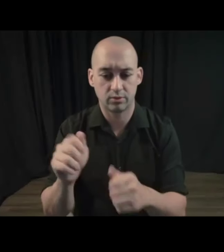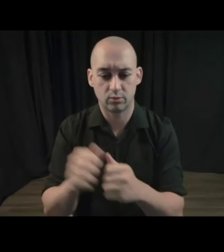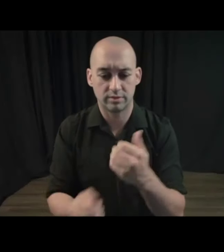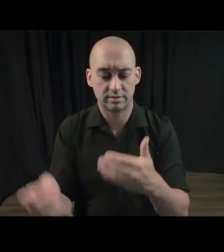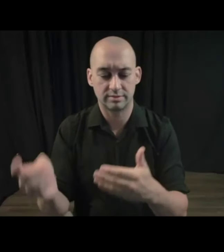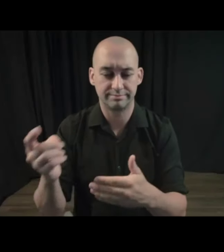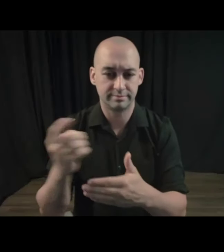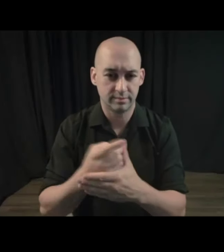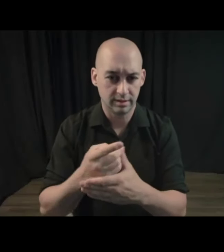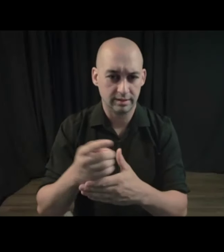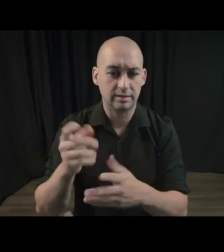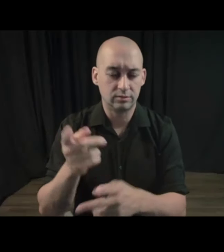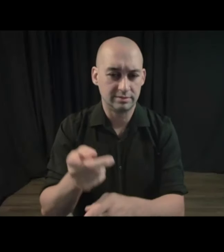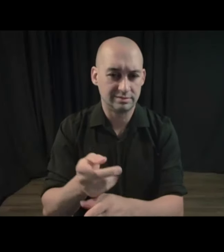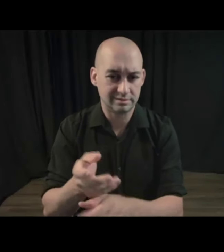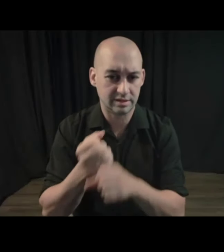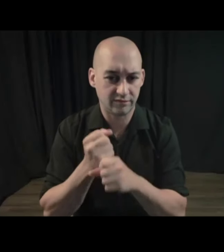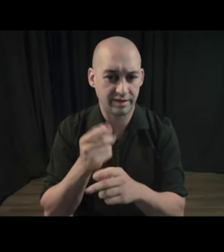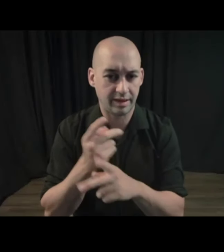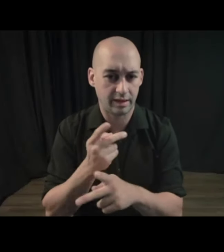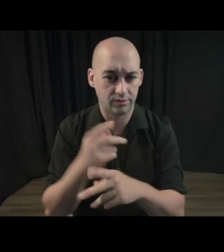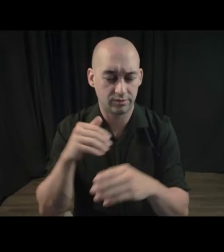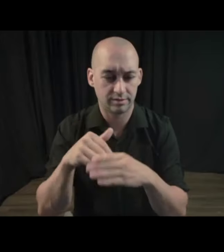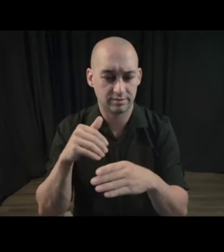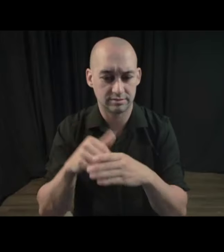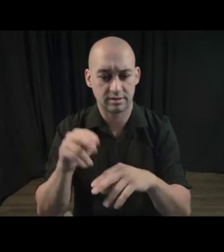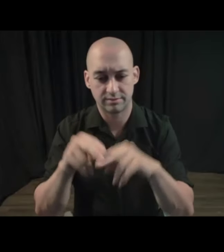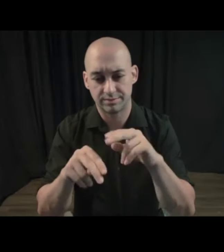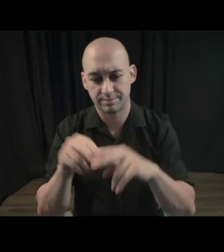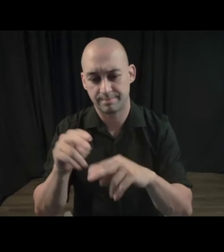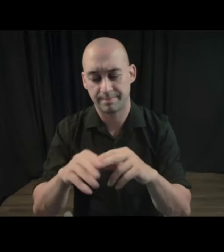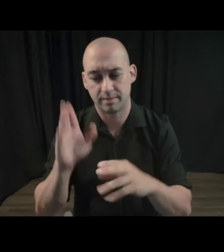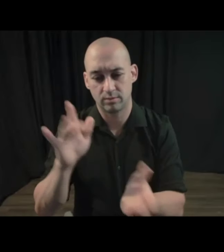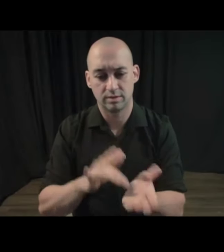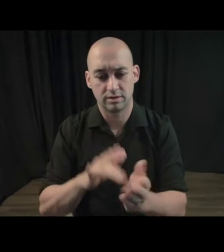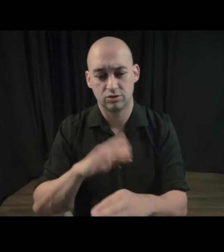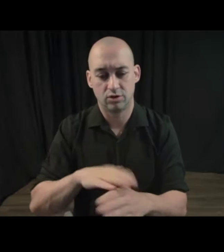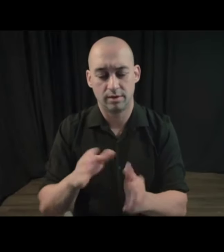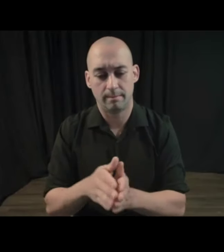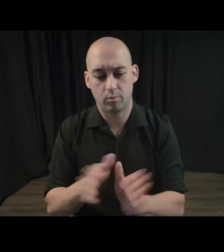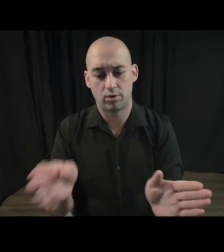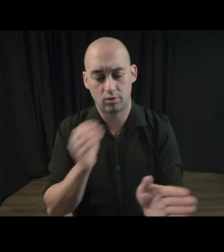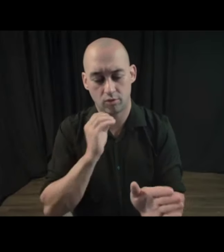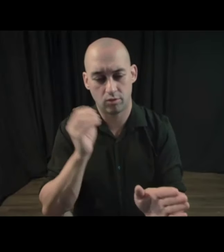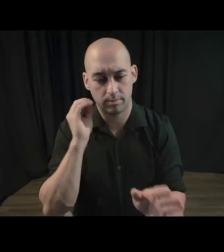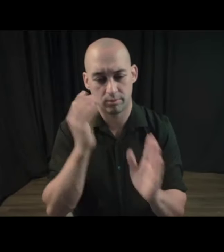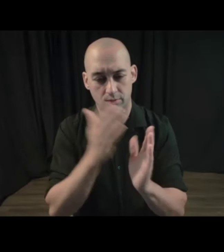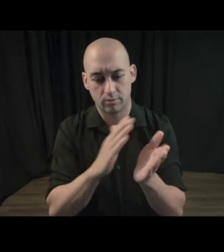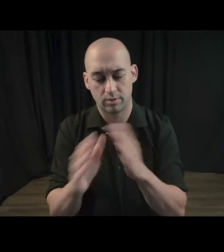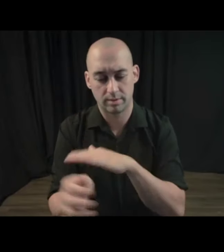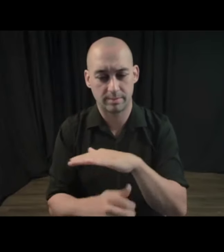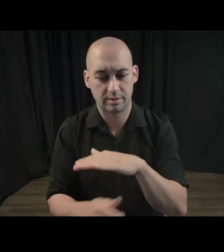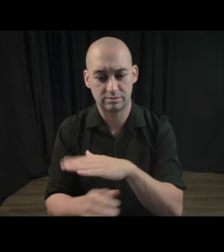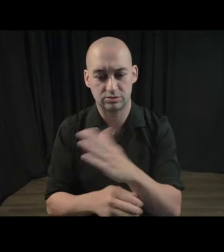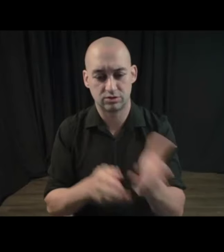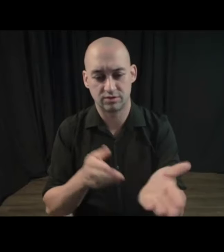settings. This update will also touch on broader home community-based services,